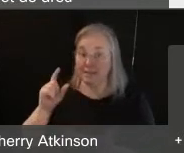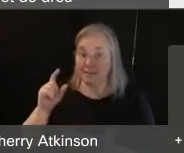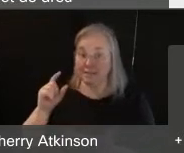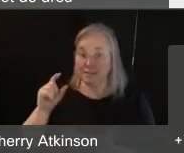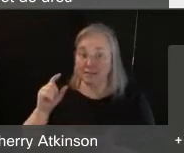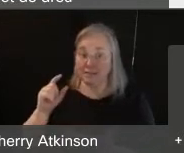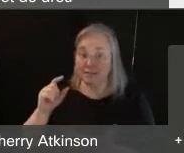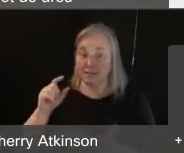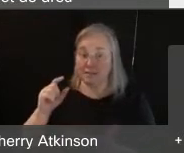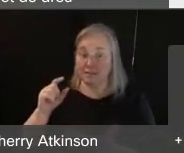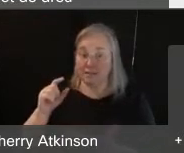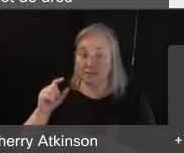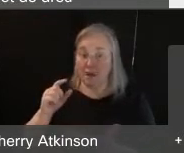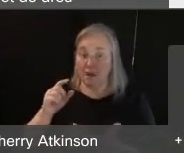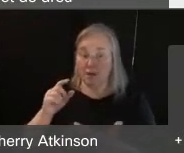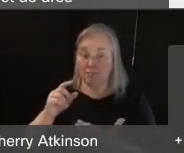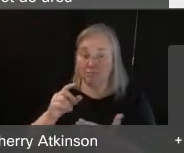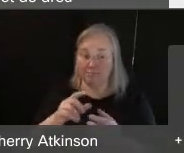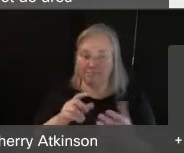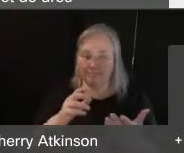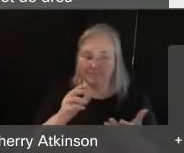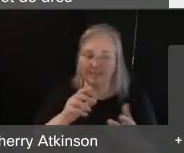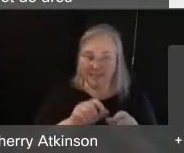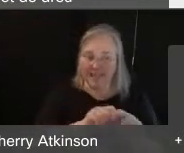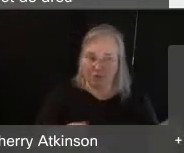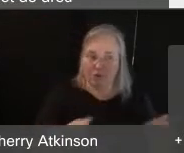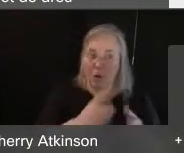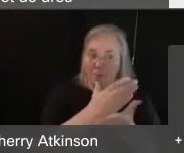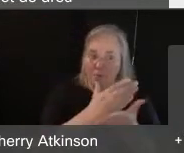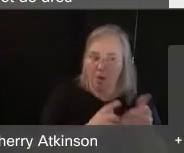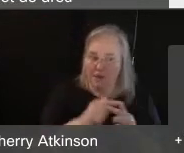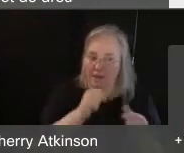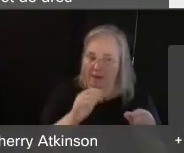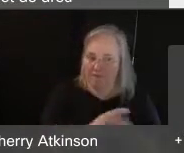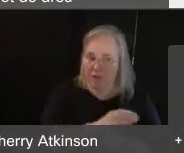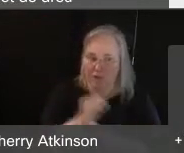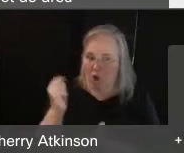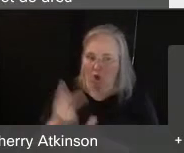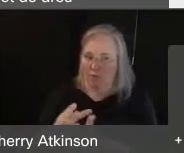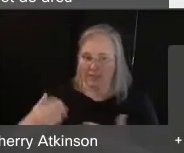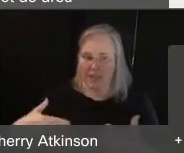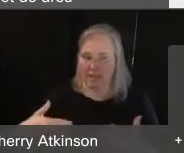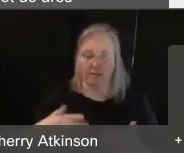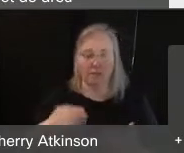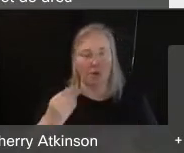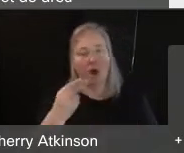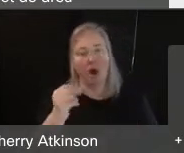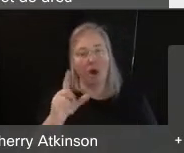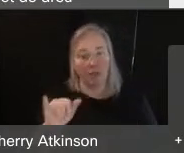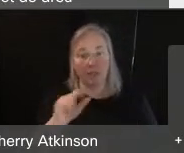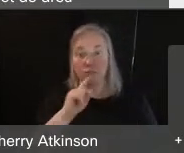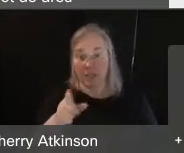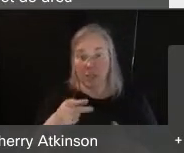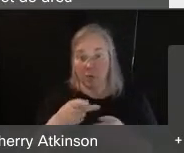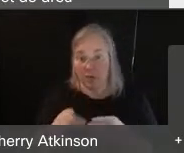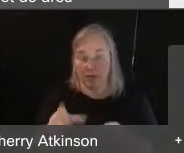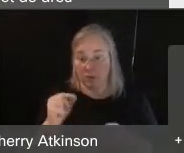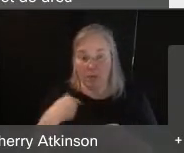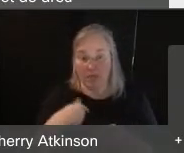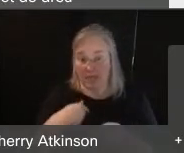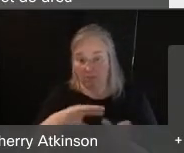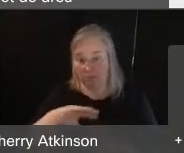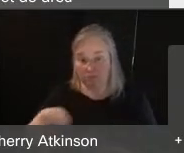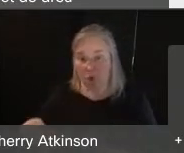just issued a portion and they didn't fully authorize it. So Holly, just real quick so we can kind of put this aside.